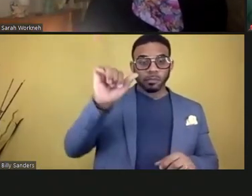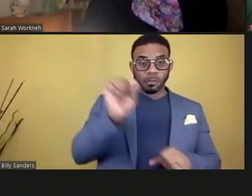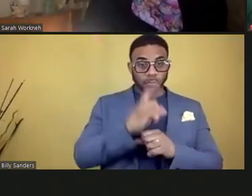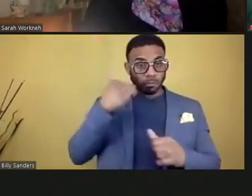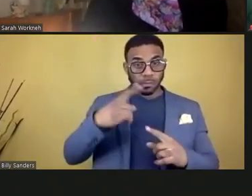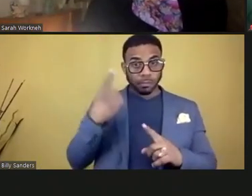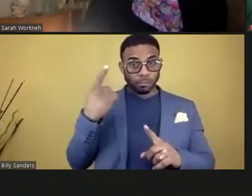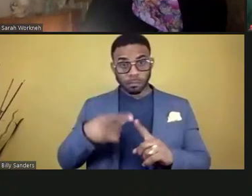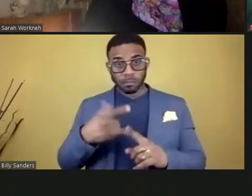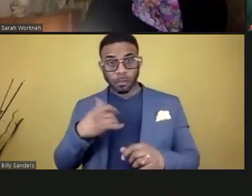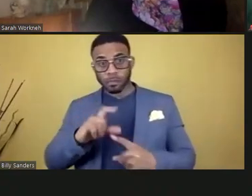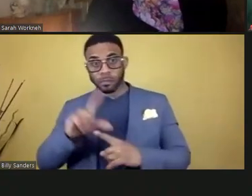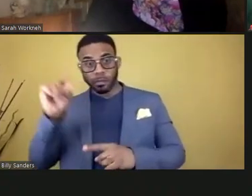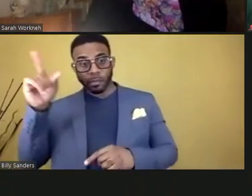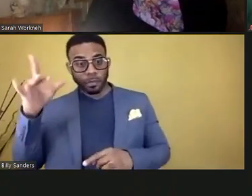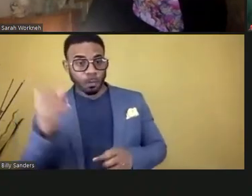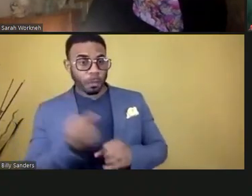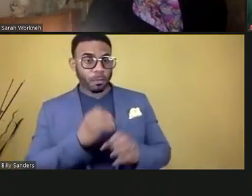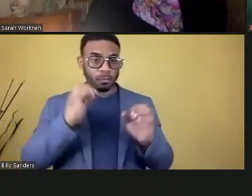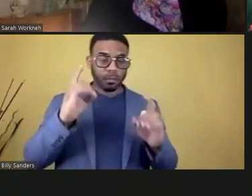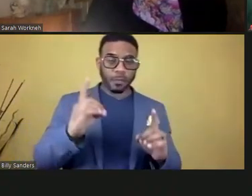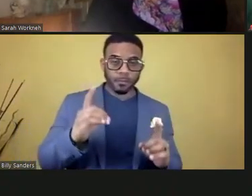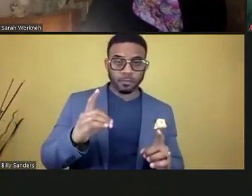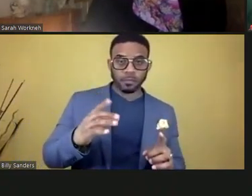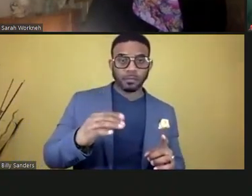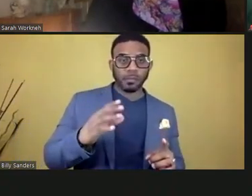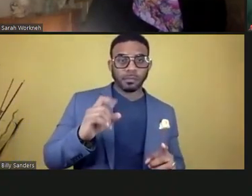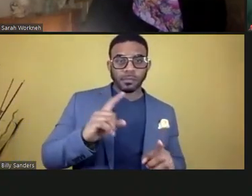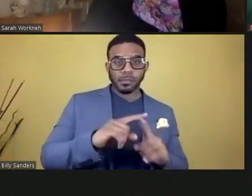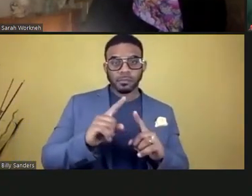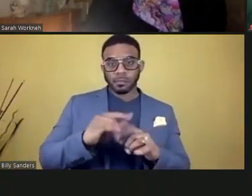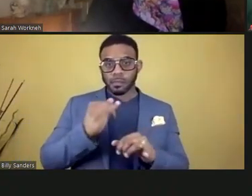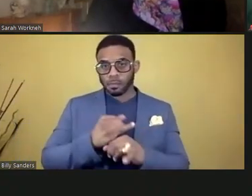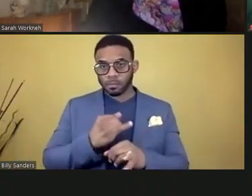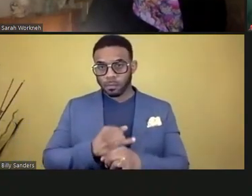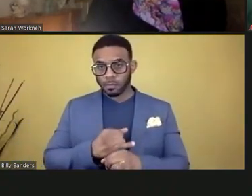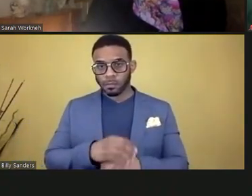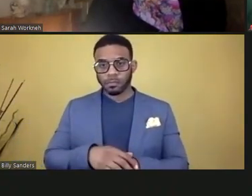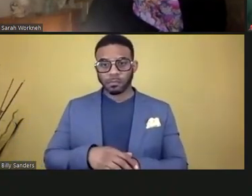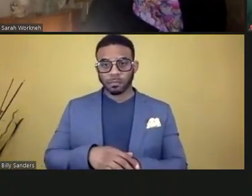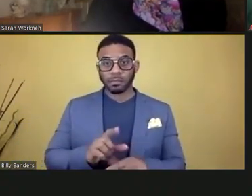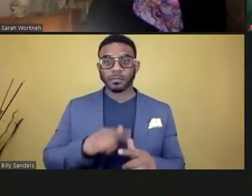us at one point, they went off and got education at different institutions.